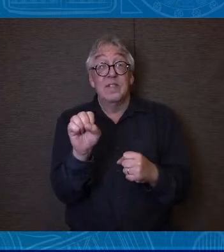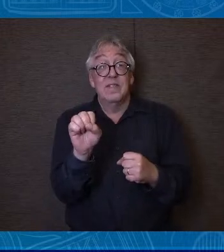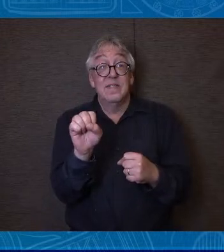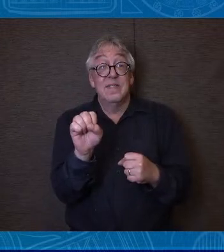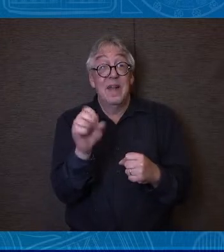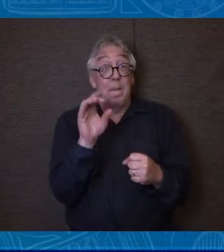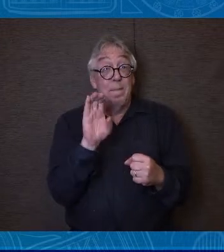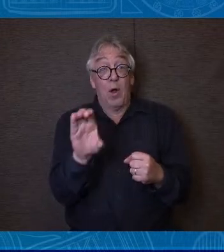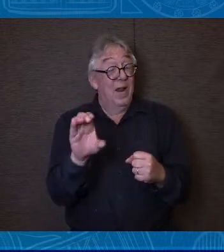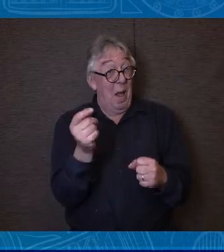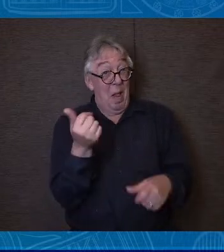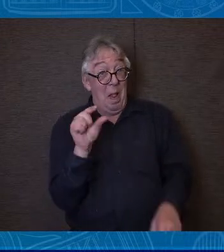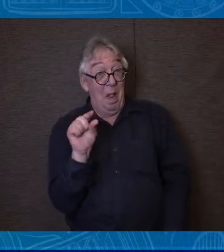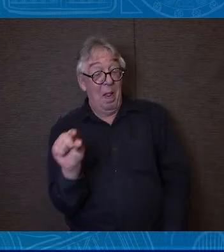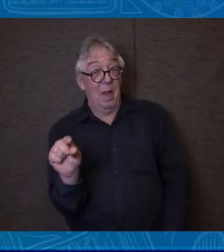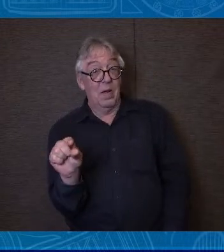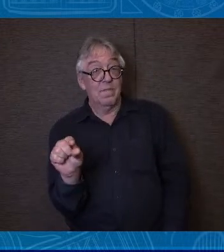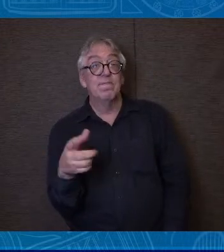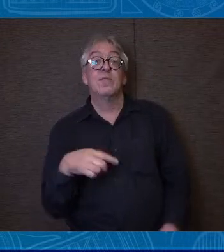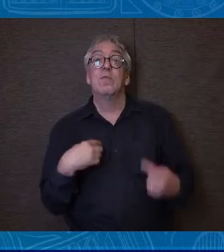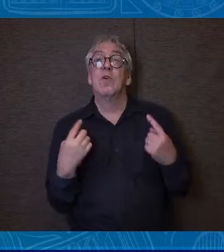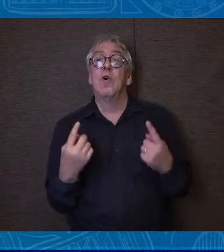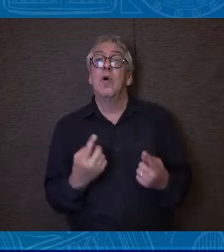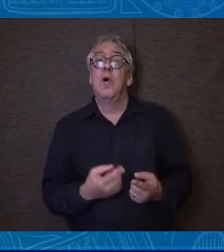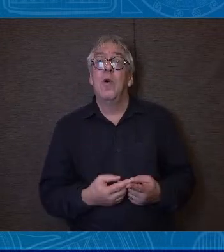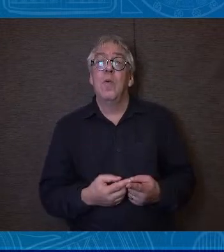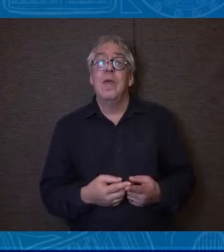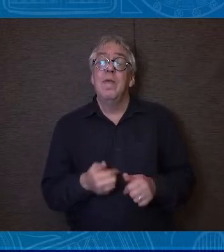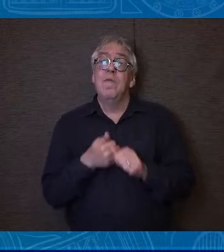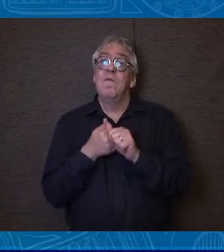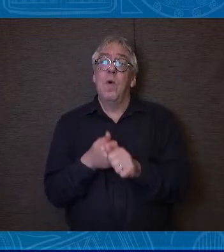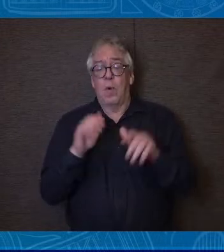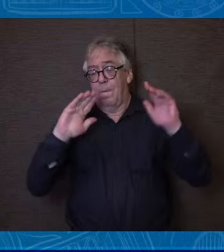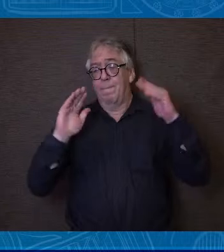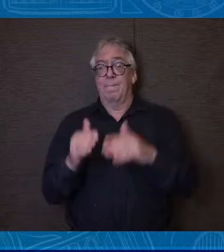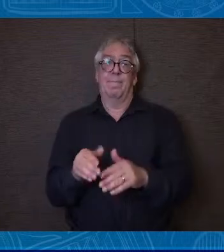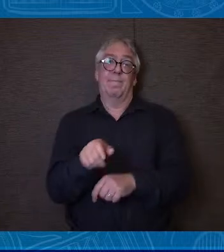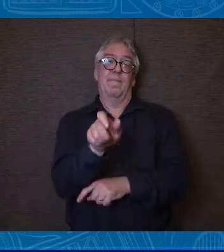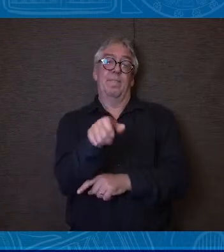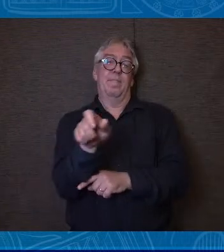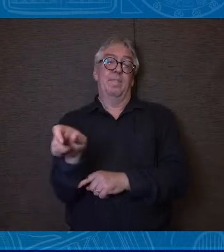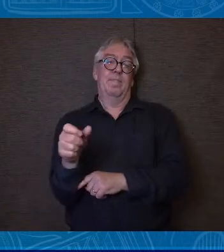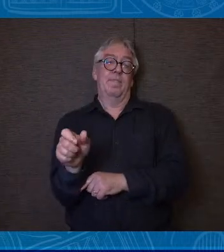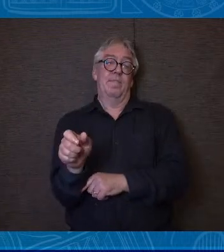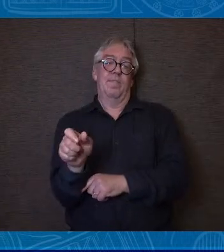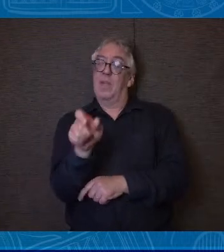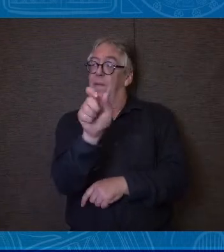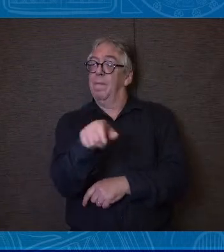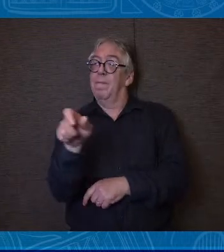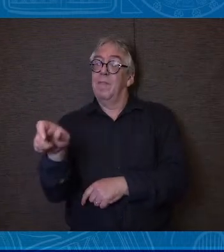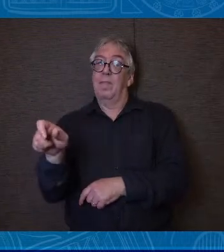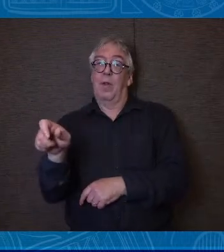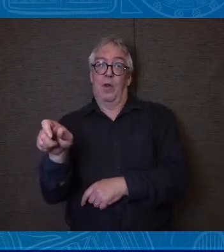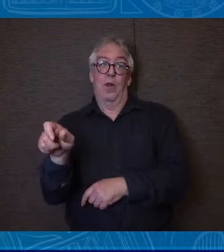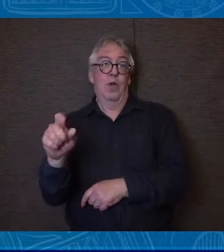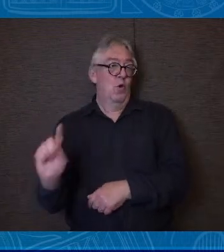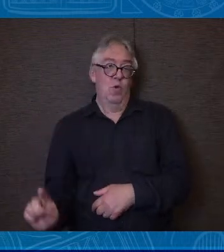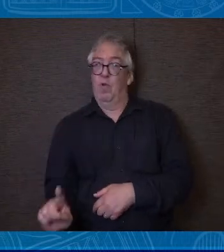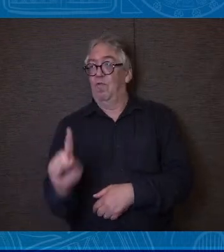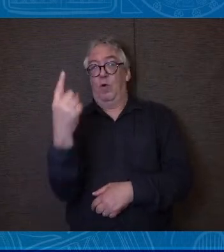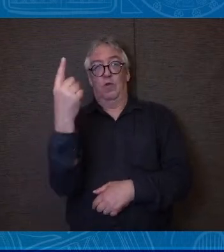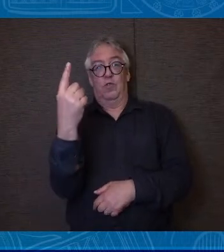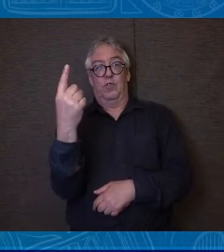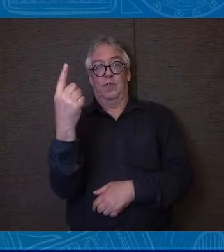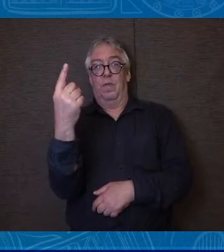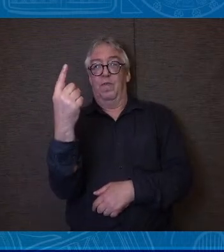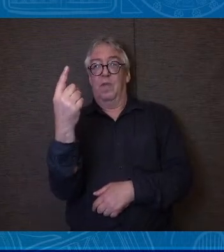CRUISE, we employ the people-centered approach in all our investments in the LDCs